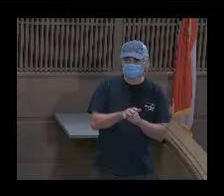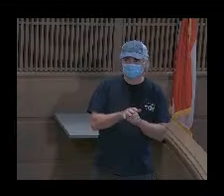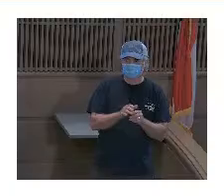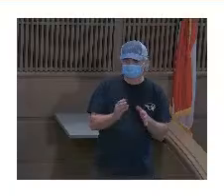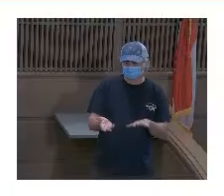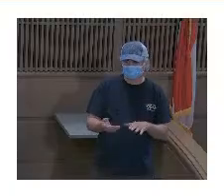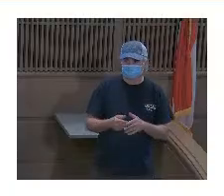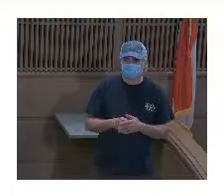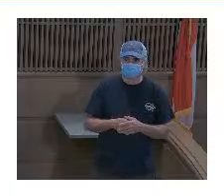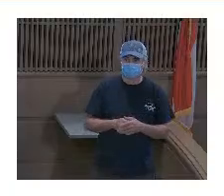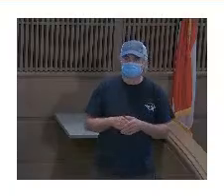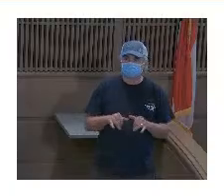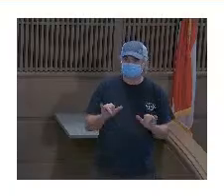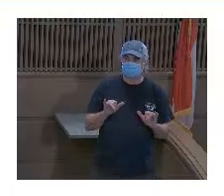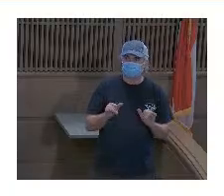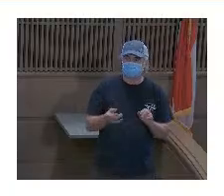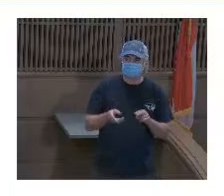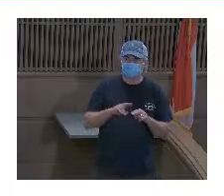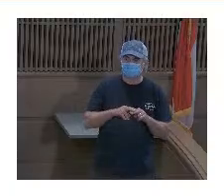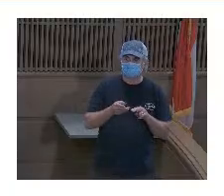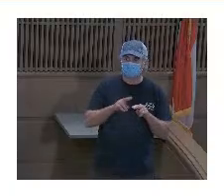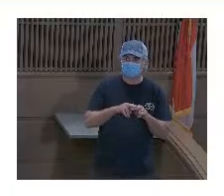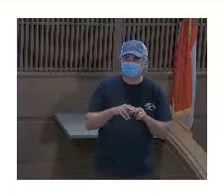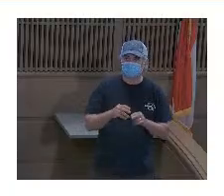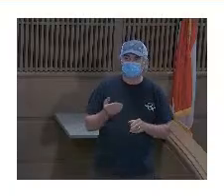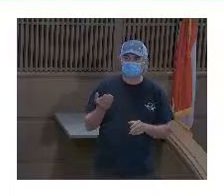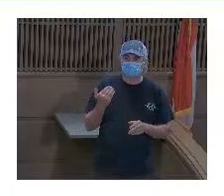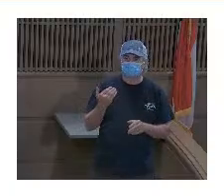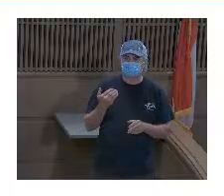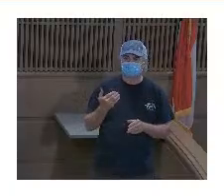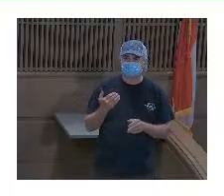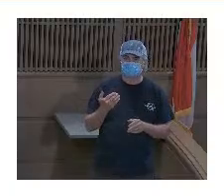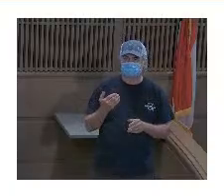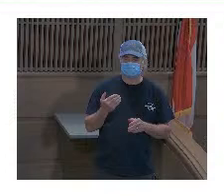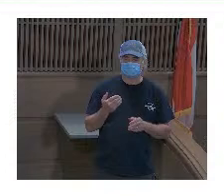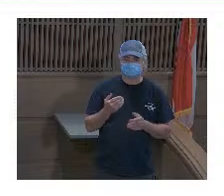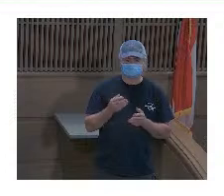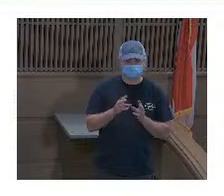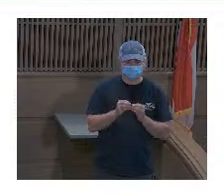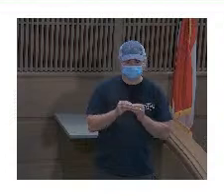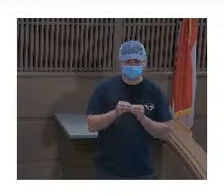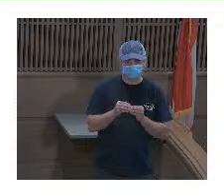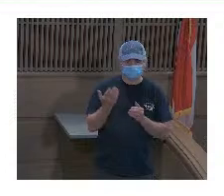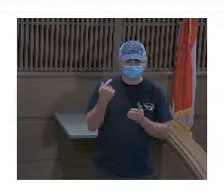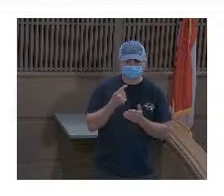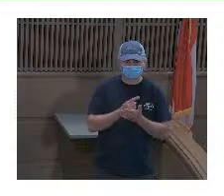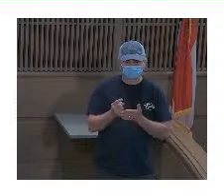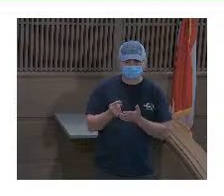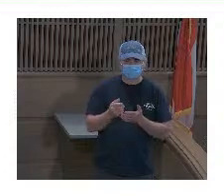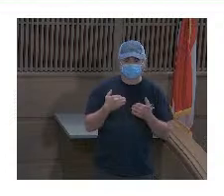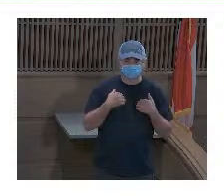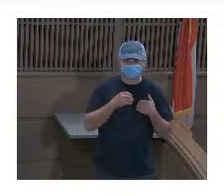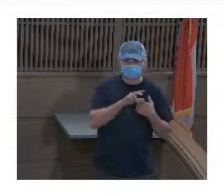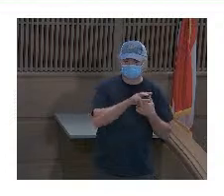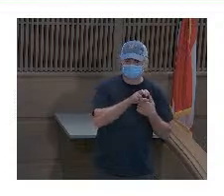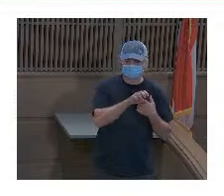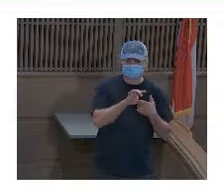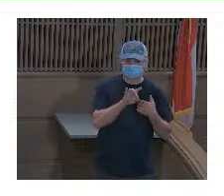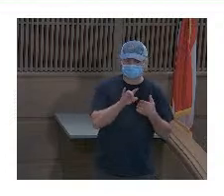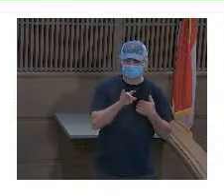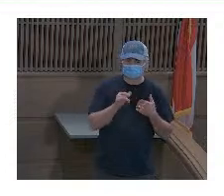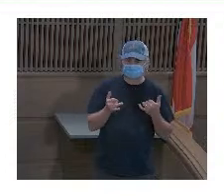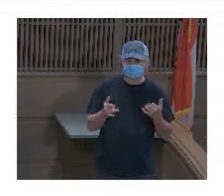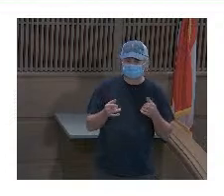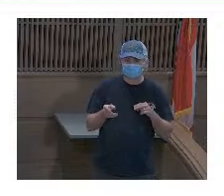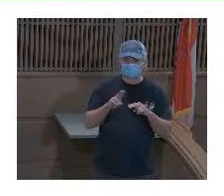growing. Since the last press conference, we have had 8 more deaths. Last week we had 318, we're up to 326